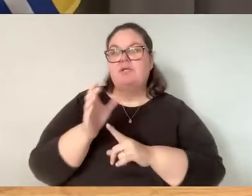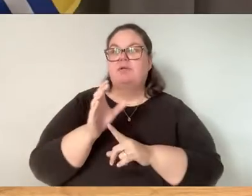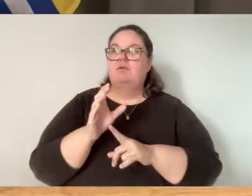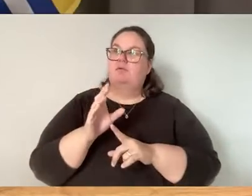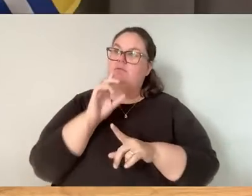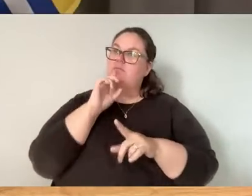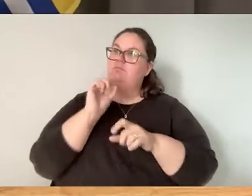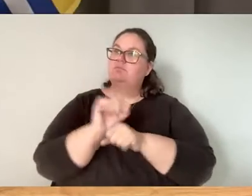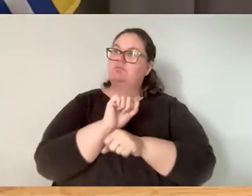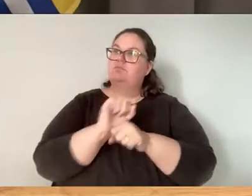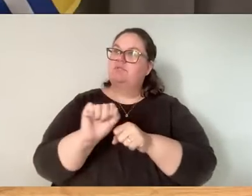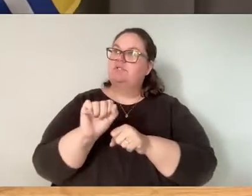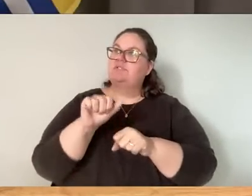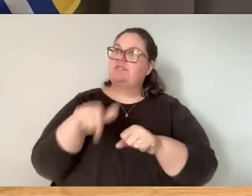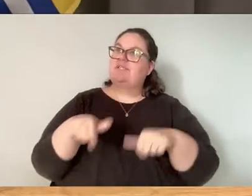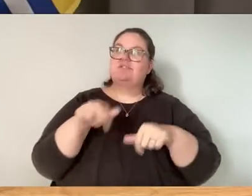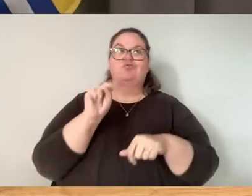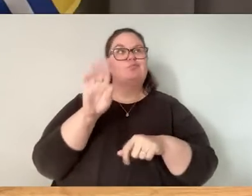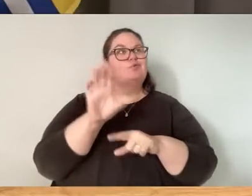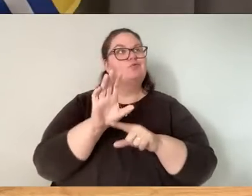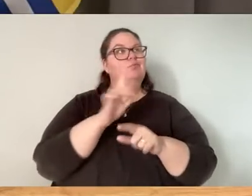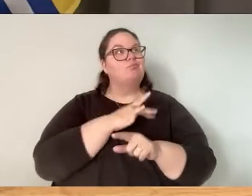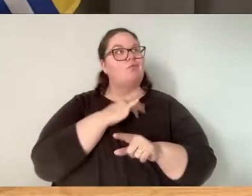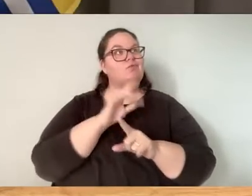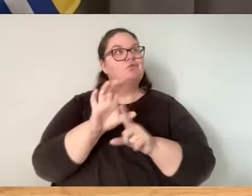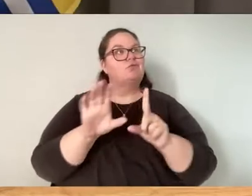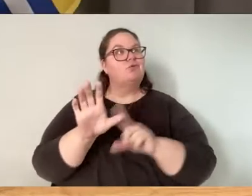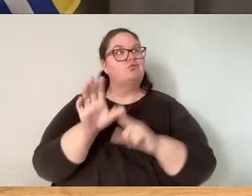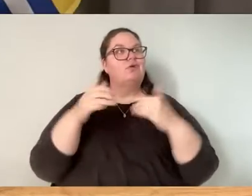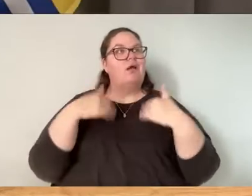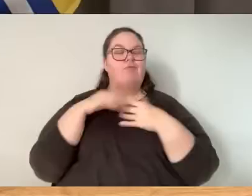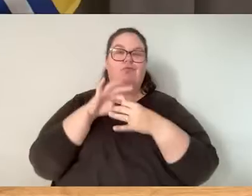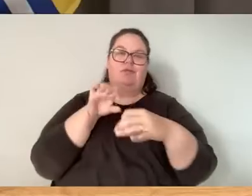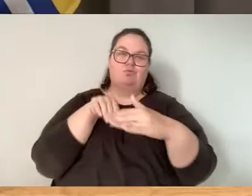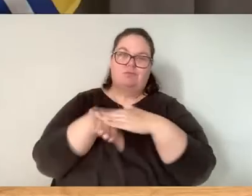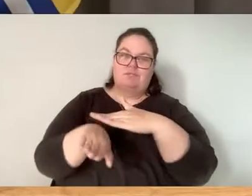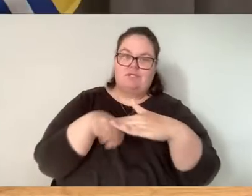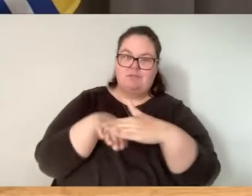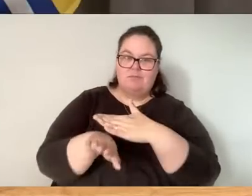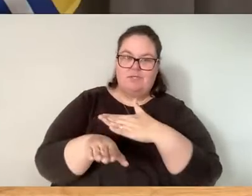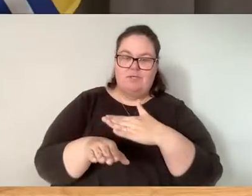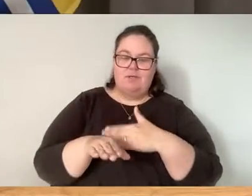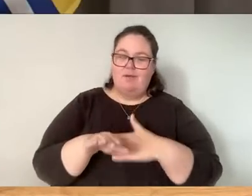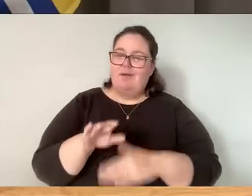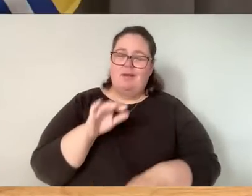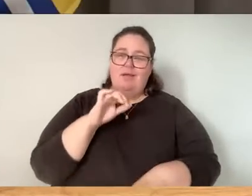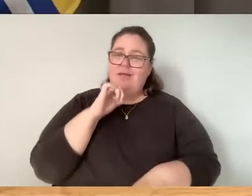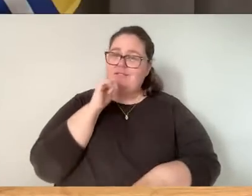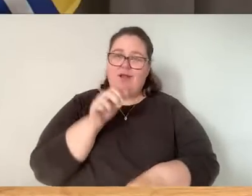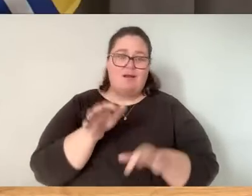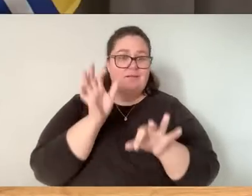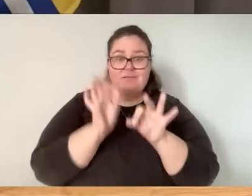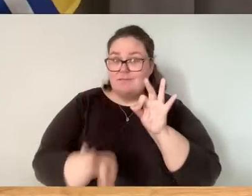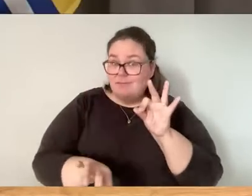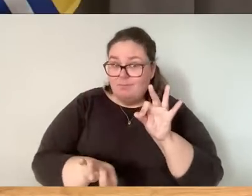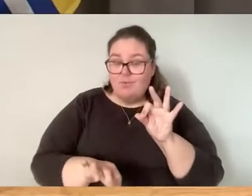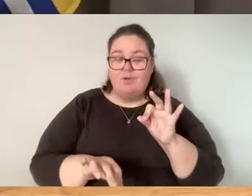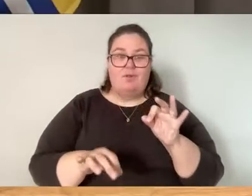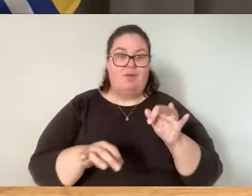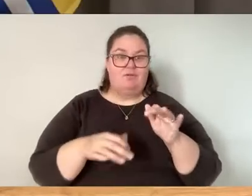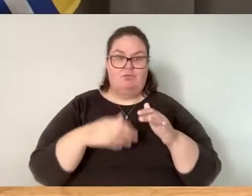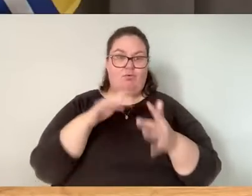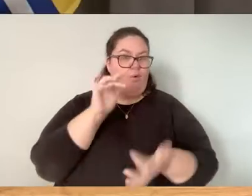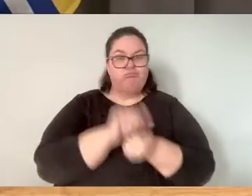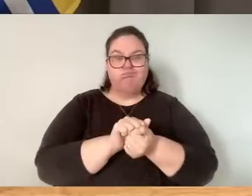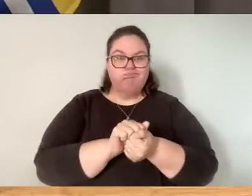province. And it's an ongoing process. You know, as it was mentioned, it's a roadmap. You know, it's the first step after the law,